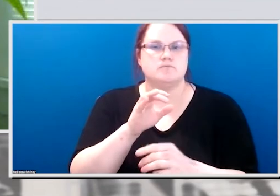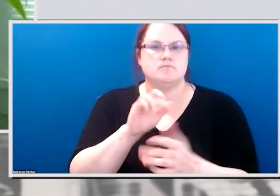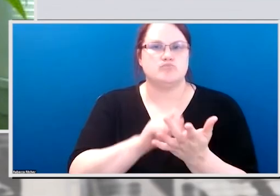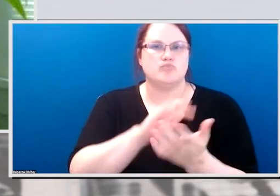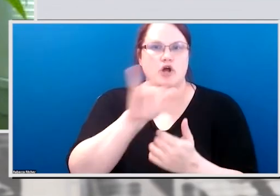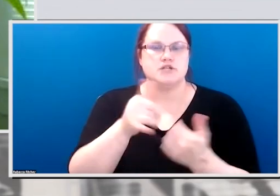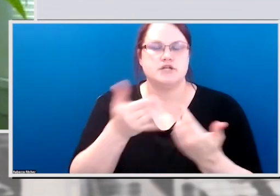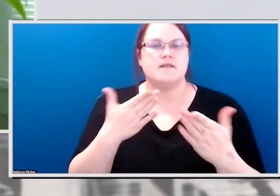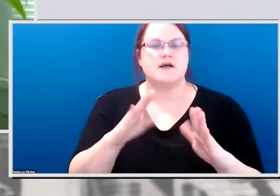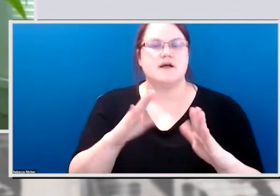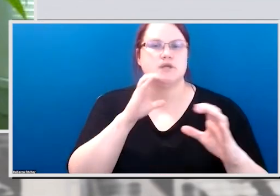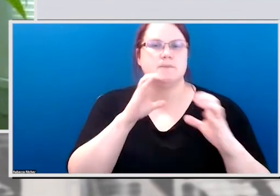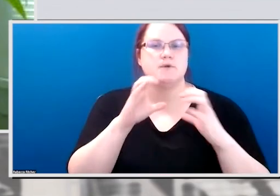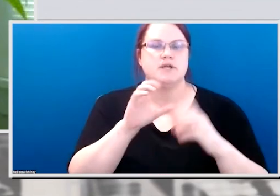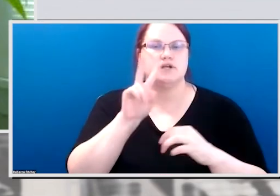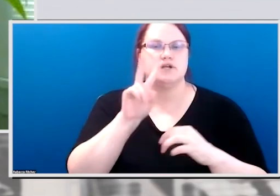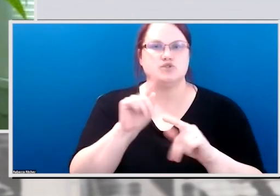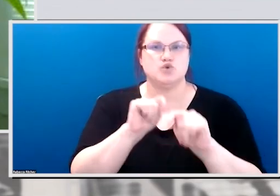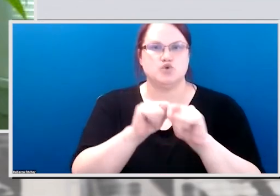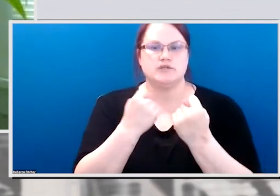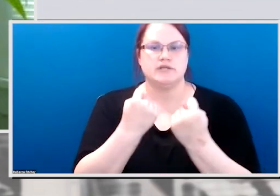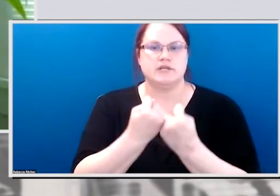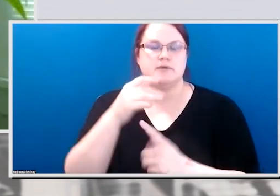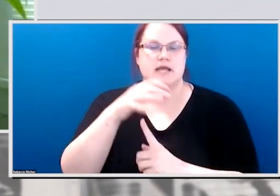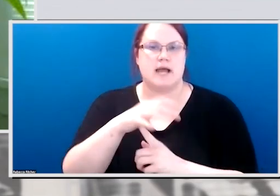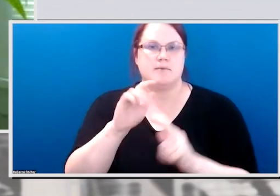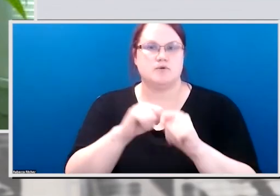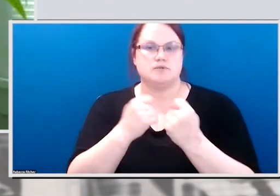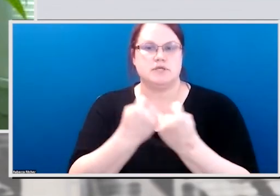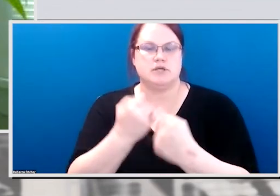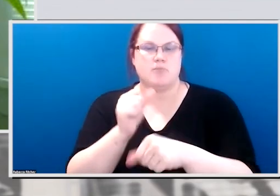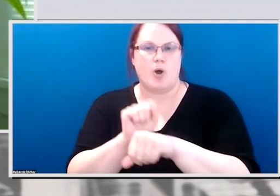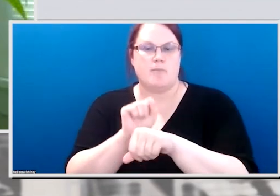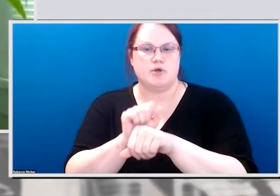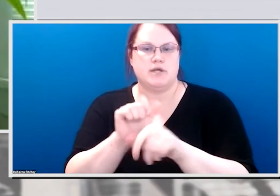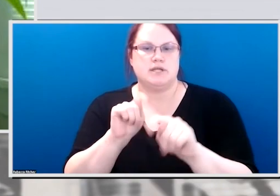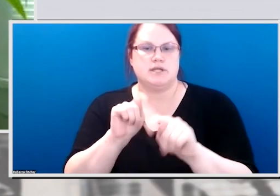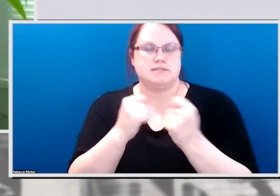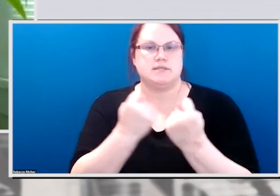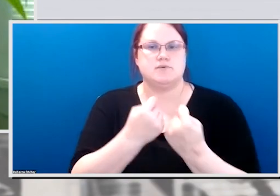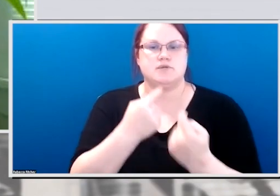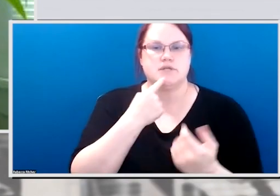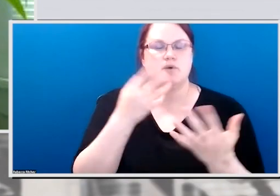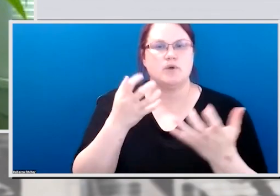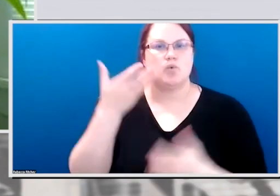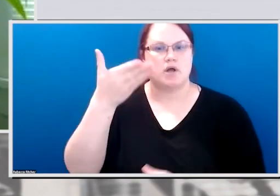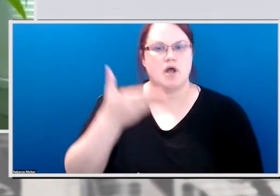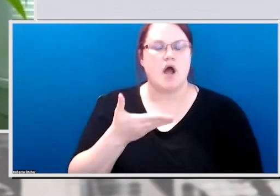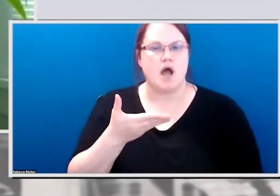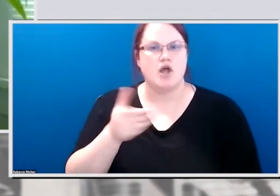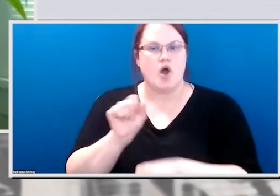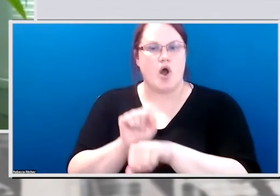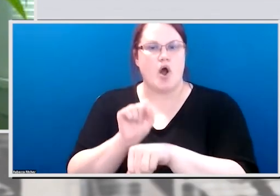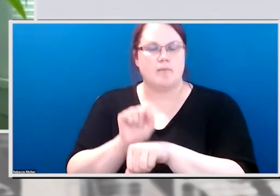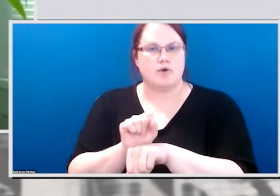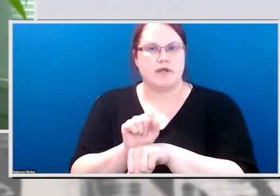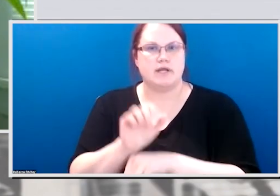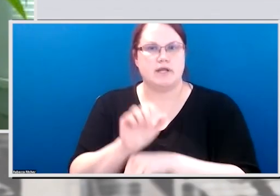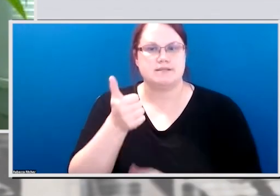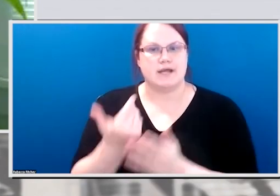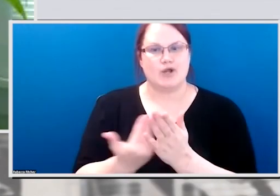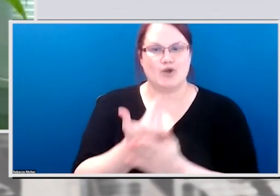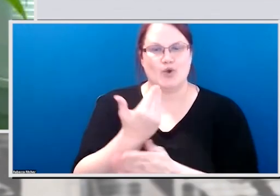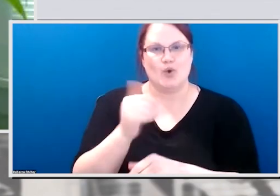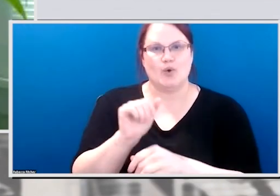communicate between the two teams, the capital team and the operating team, to say, hey, we want to hire on the operating side, maybe we want to hire 10 new